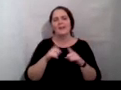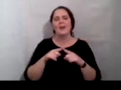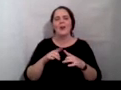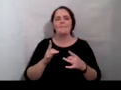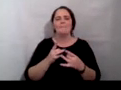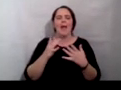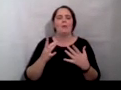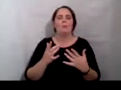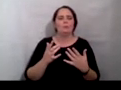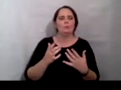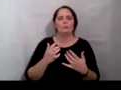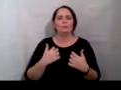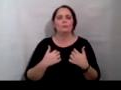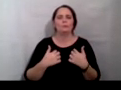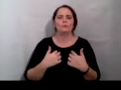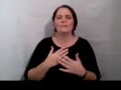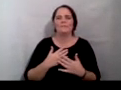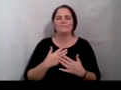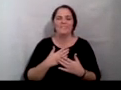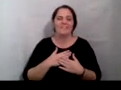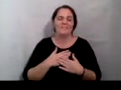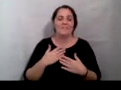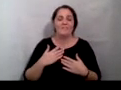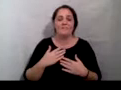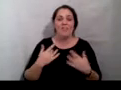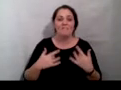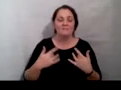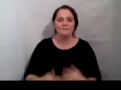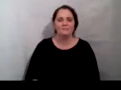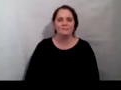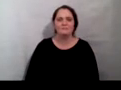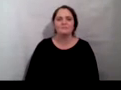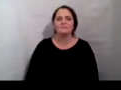sparkle of life in Mavis Ngallametta's paintings.